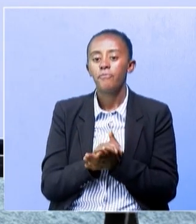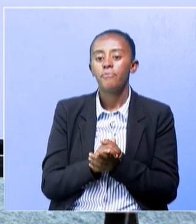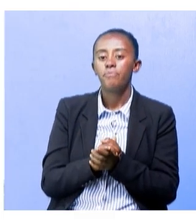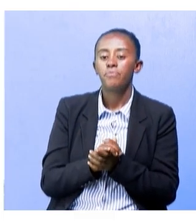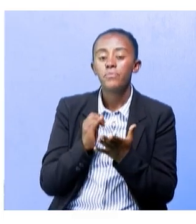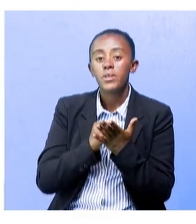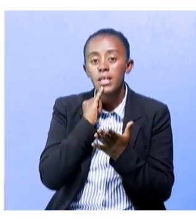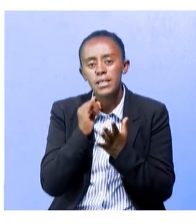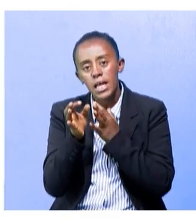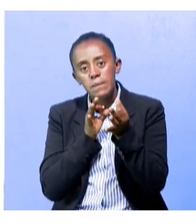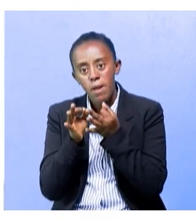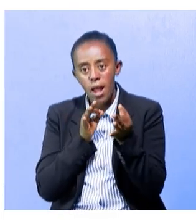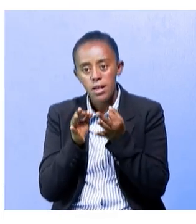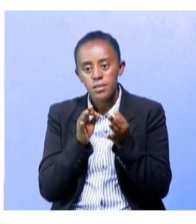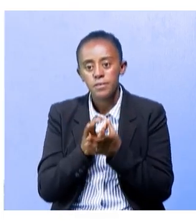it explains